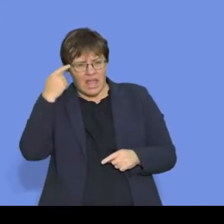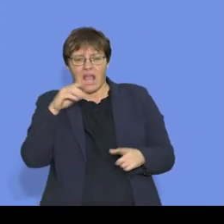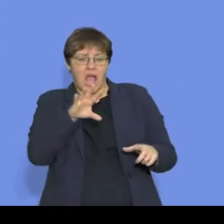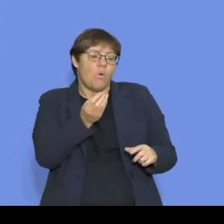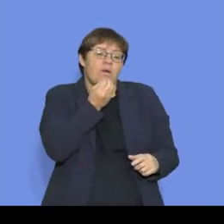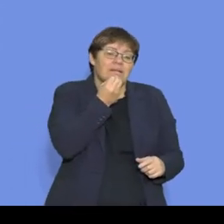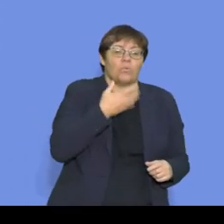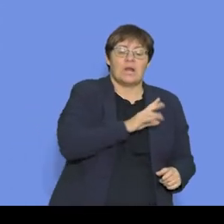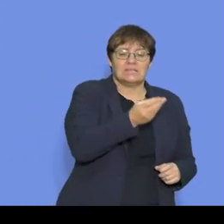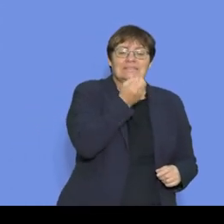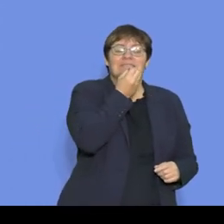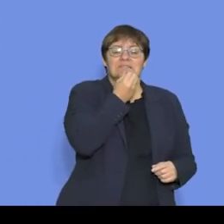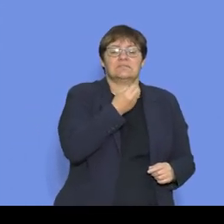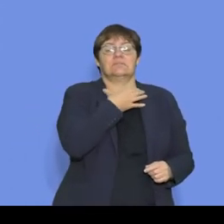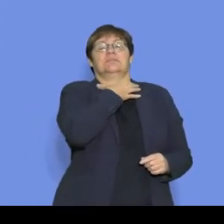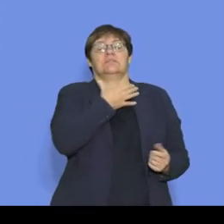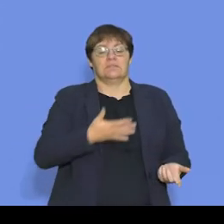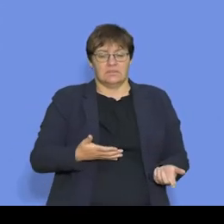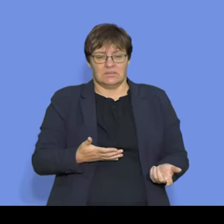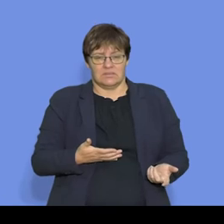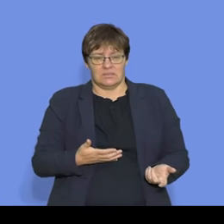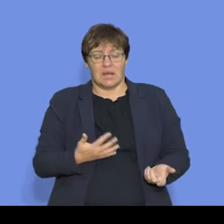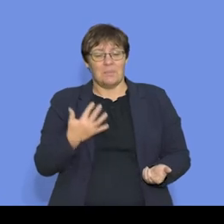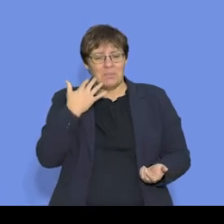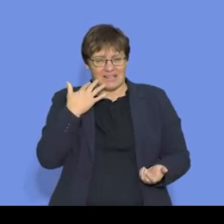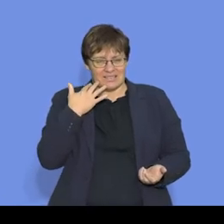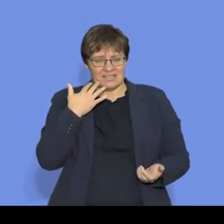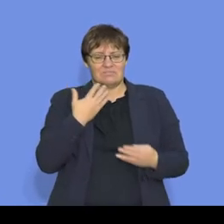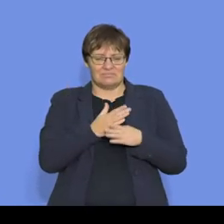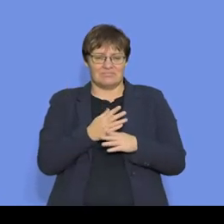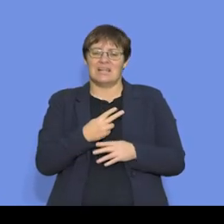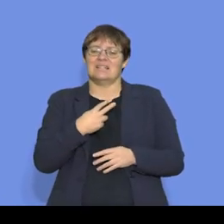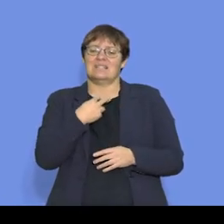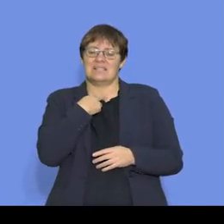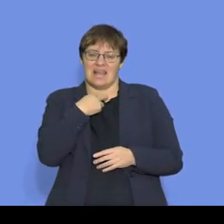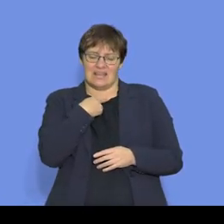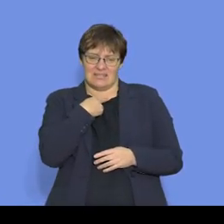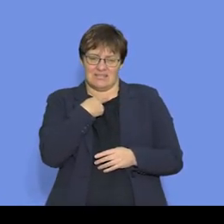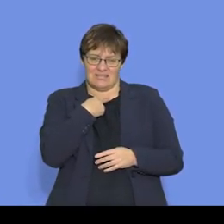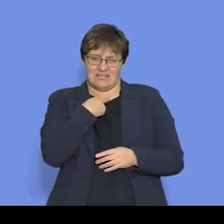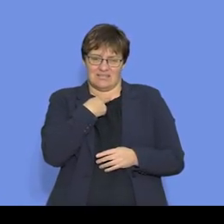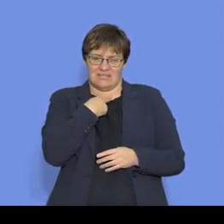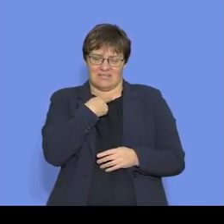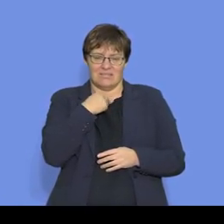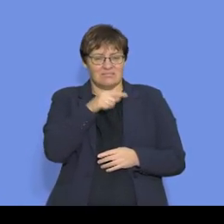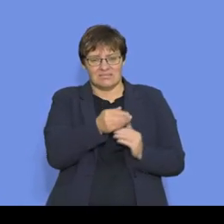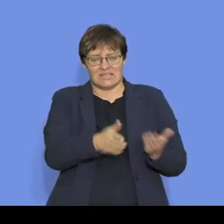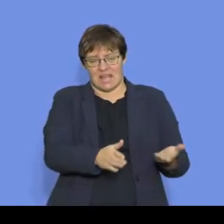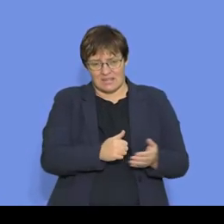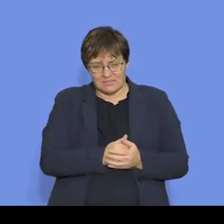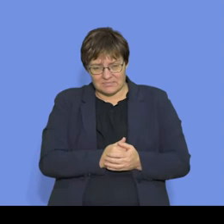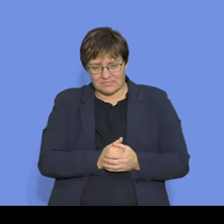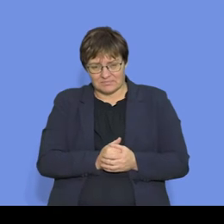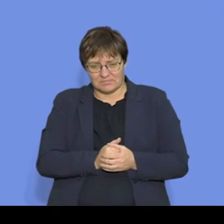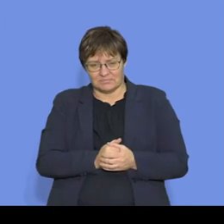Turtles and other animals think it's a jellyfish and they eat it. And the plastic gets stuck in their